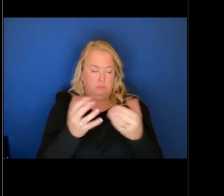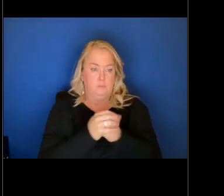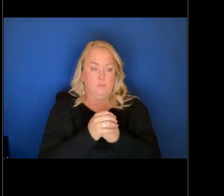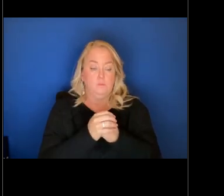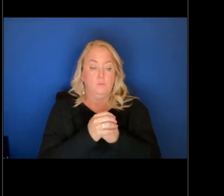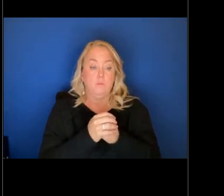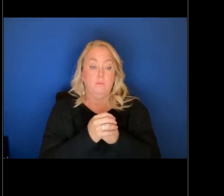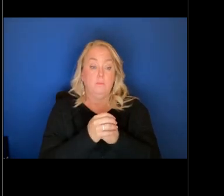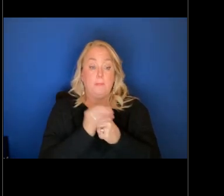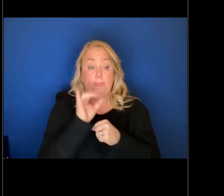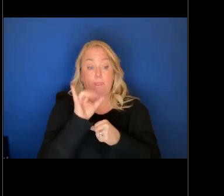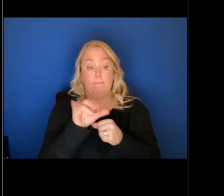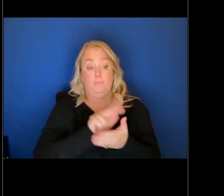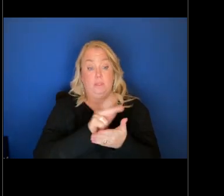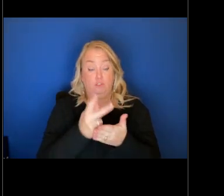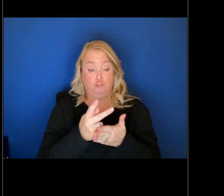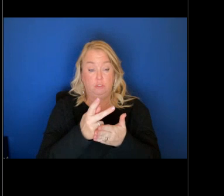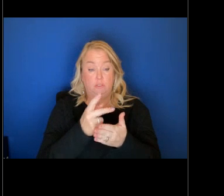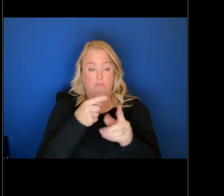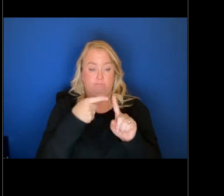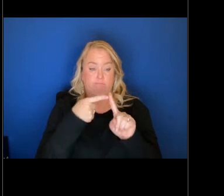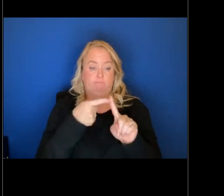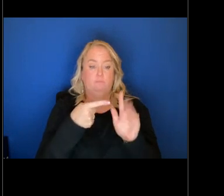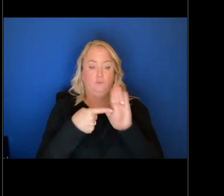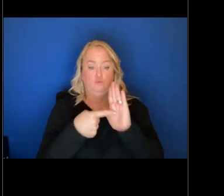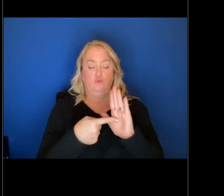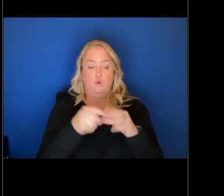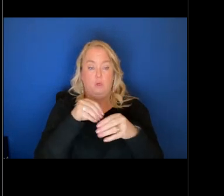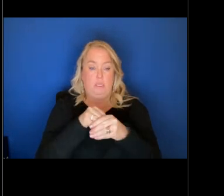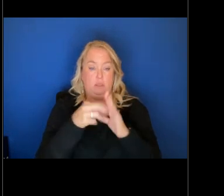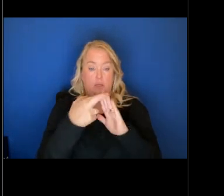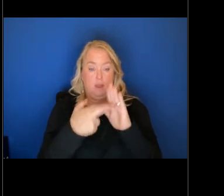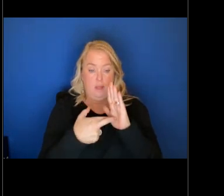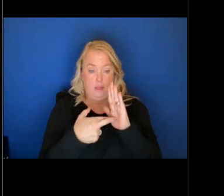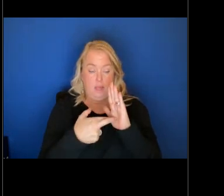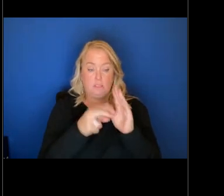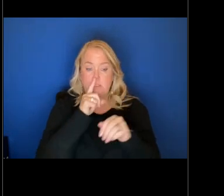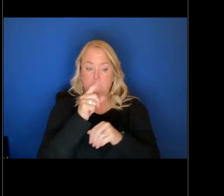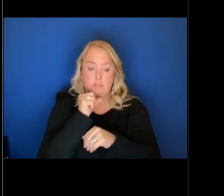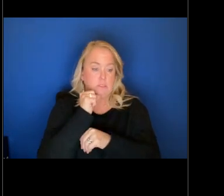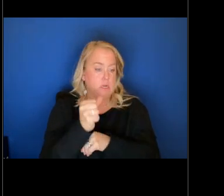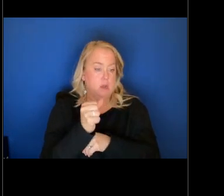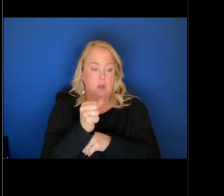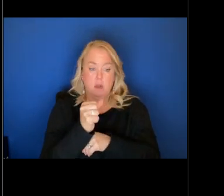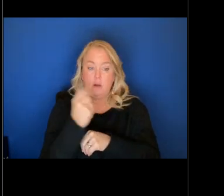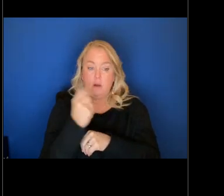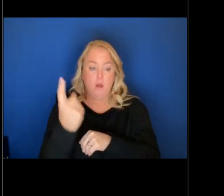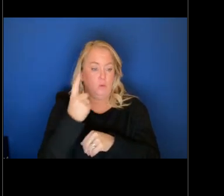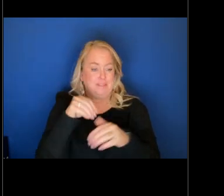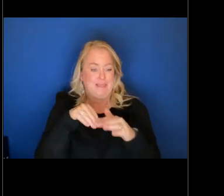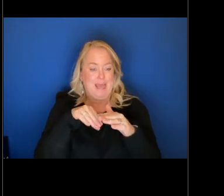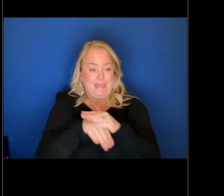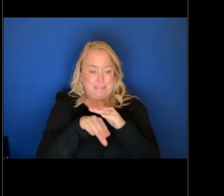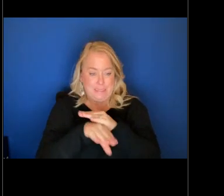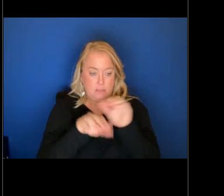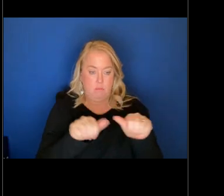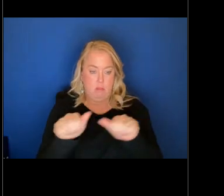A usable kitchen, as specified in the guidelines, is not necessarily an accessible